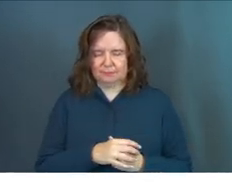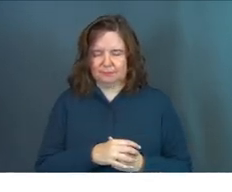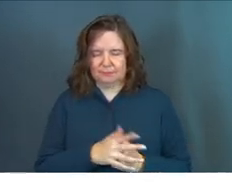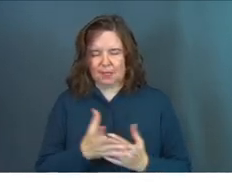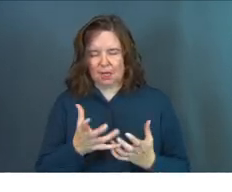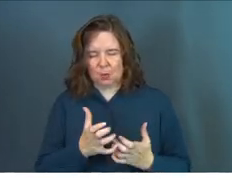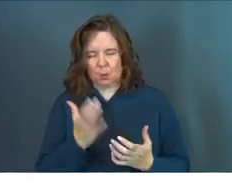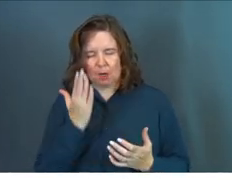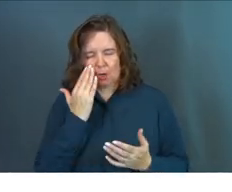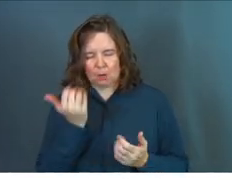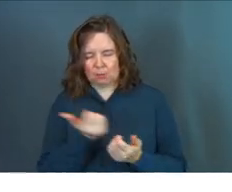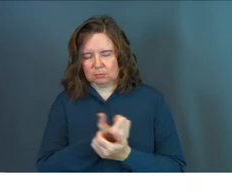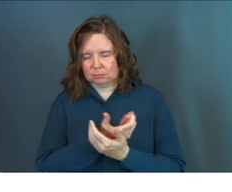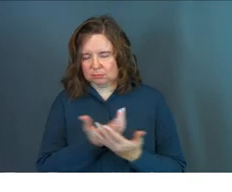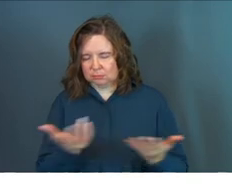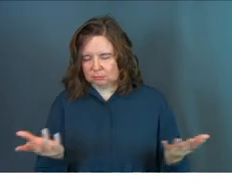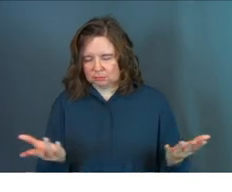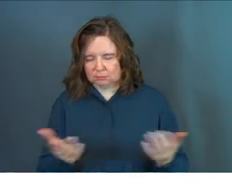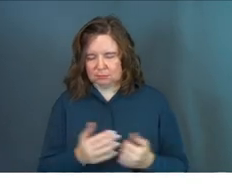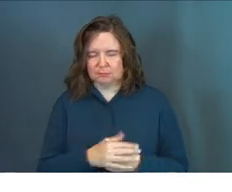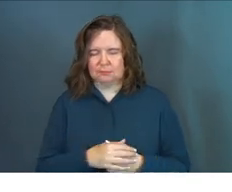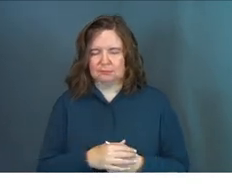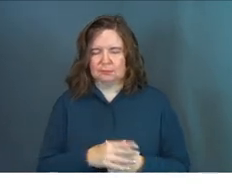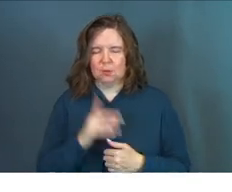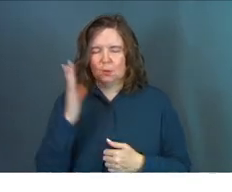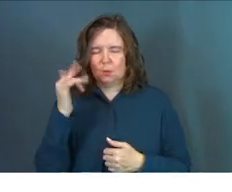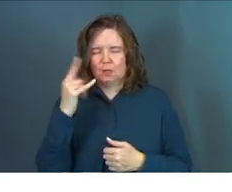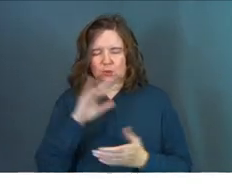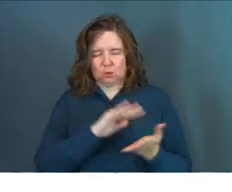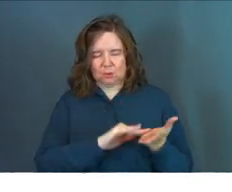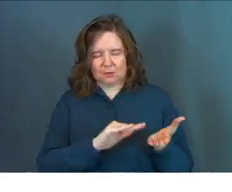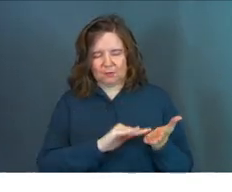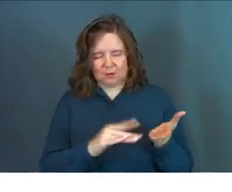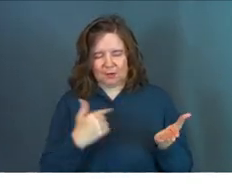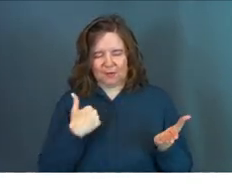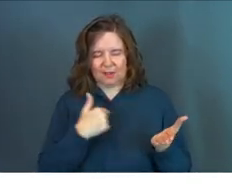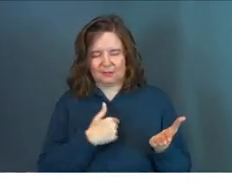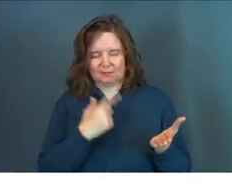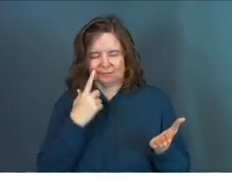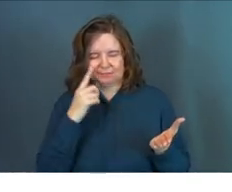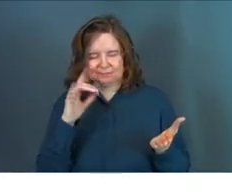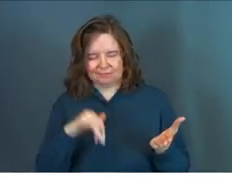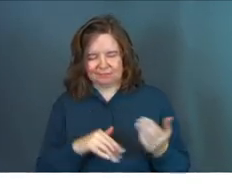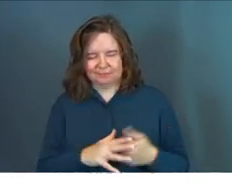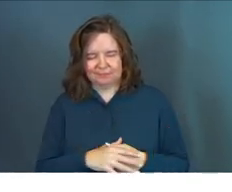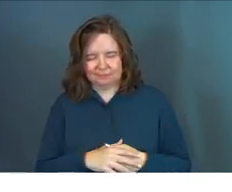And you want to know it all so that you can forgive us.